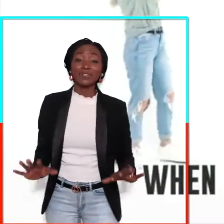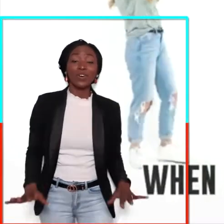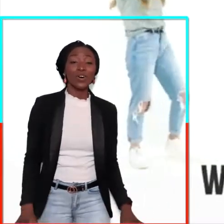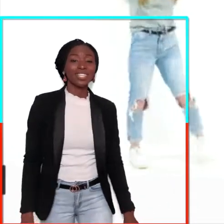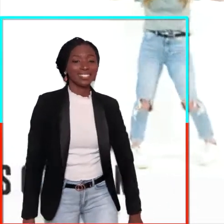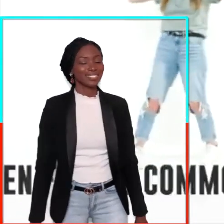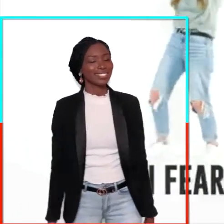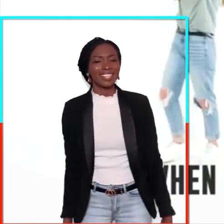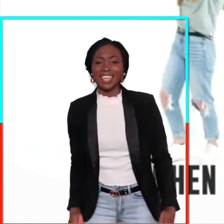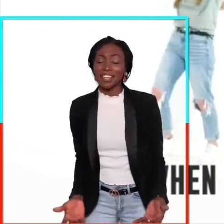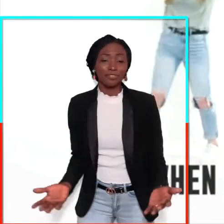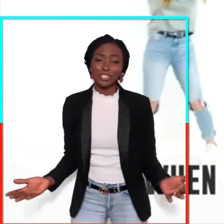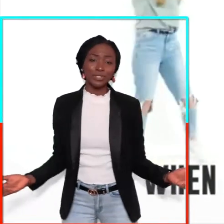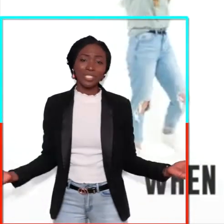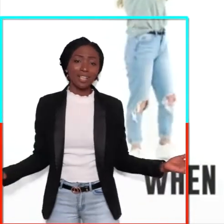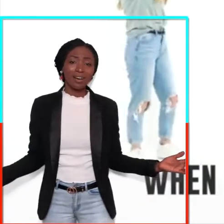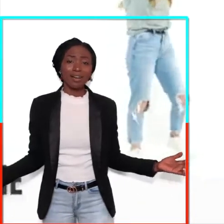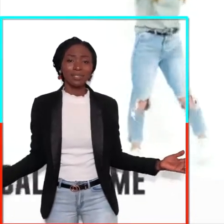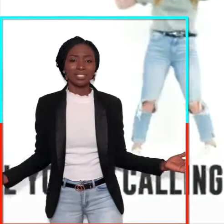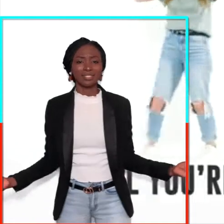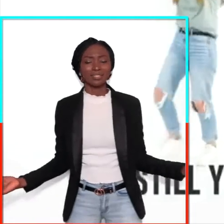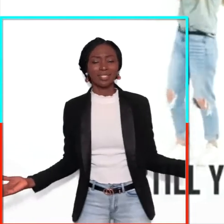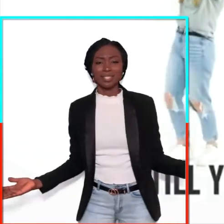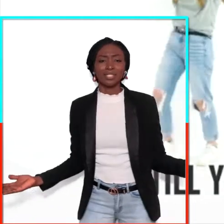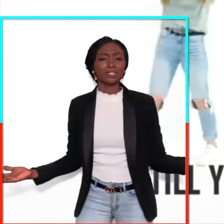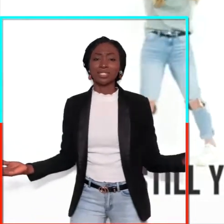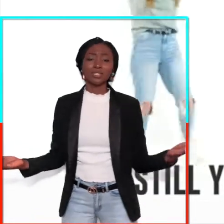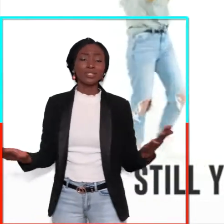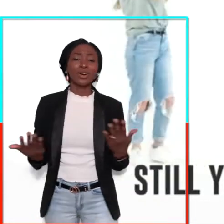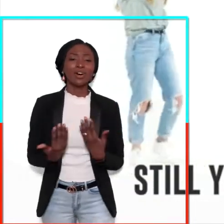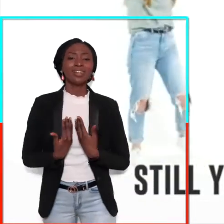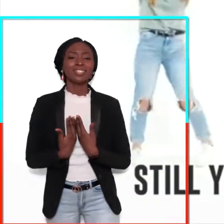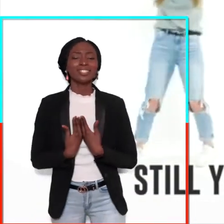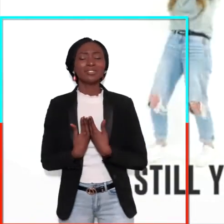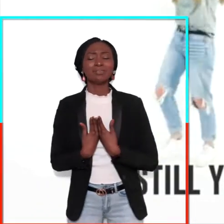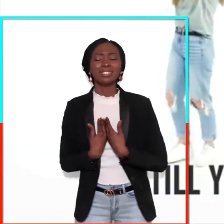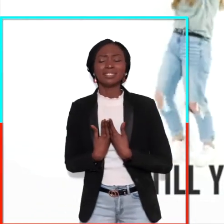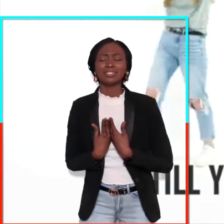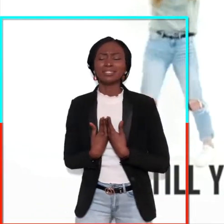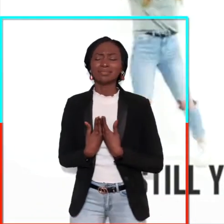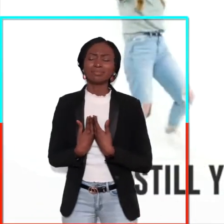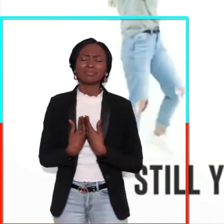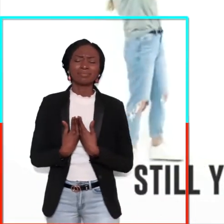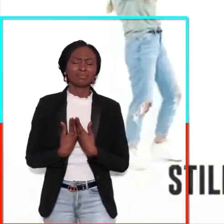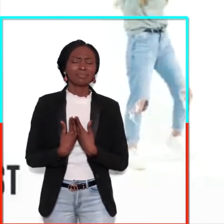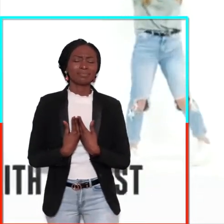Night has fallen when fear is coming. Still you're calling me.